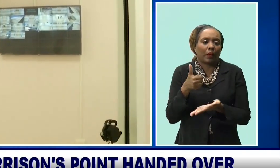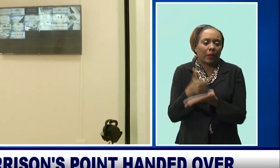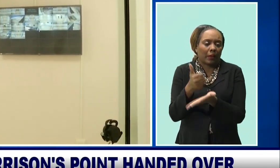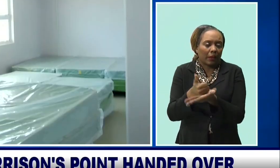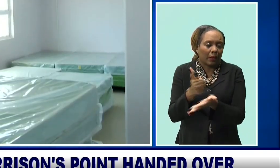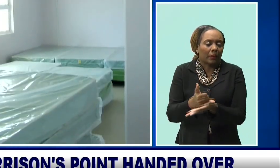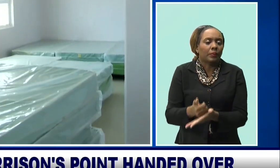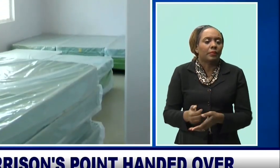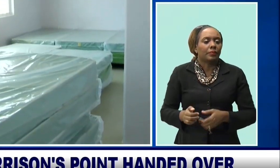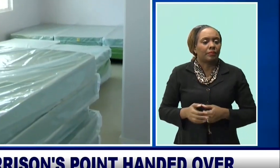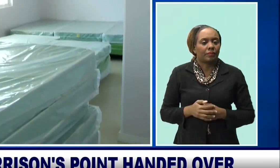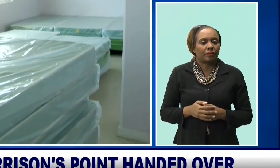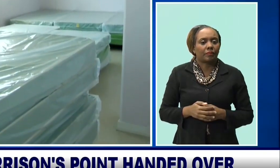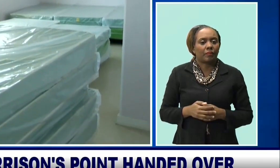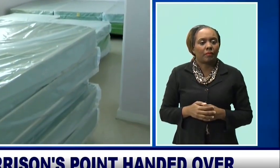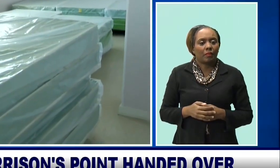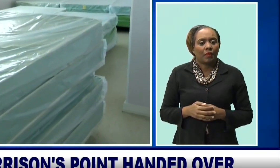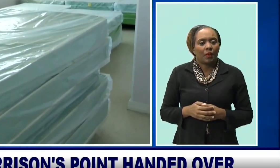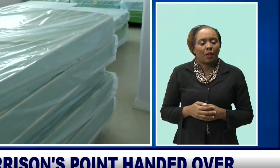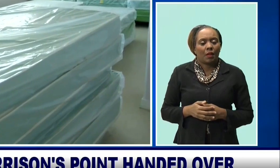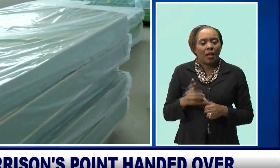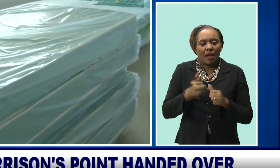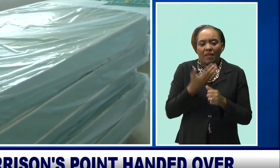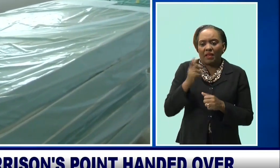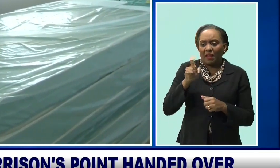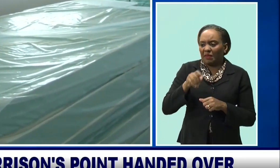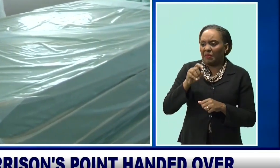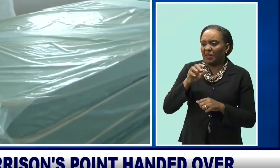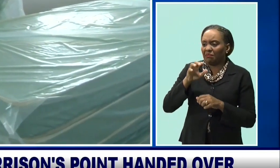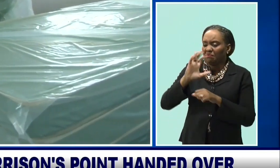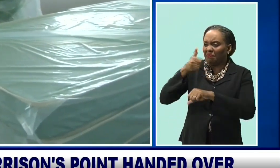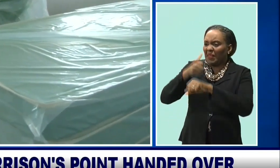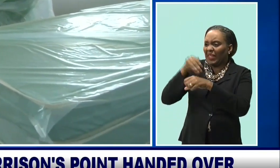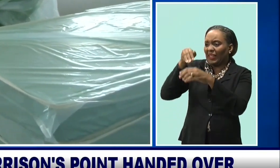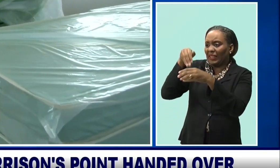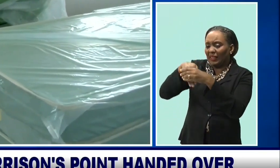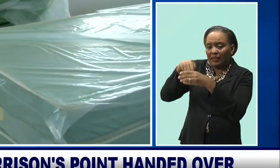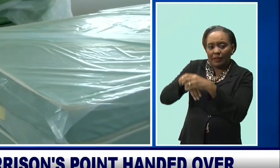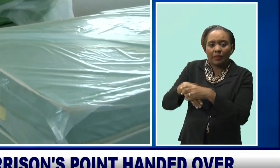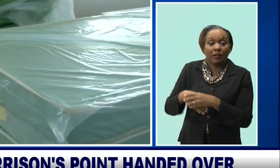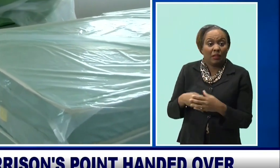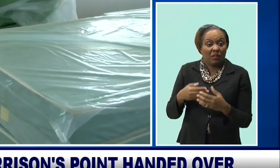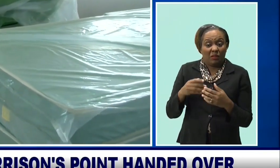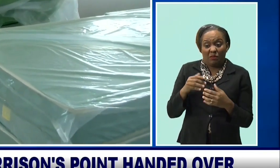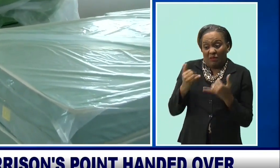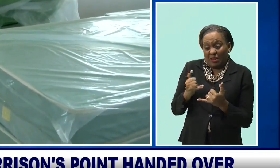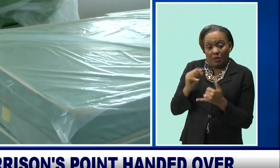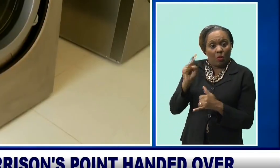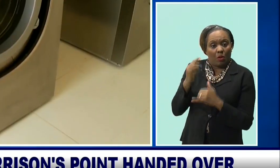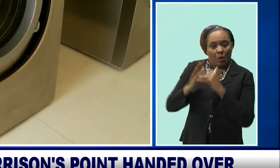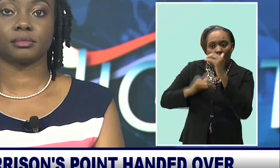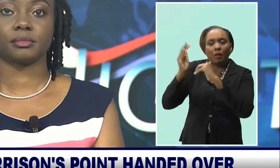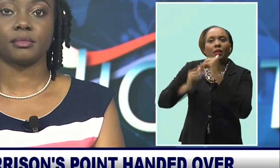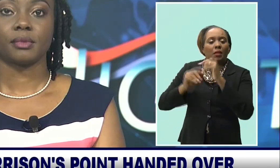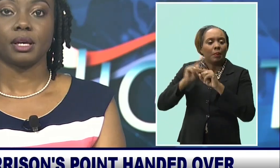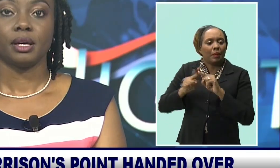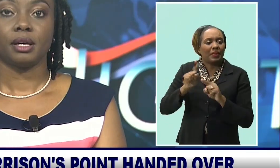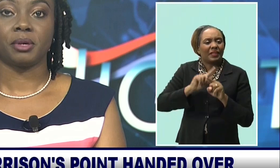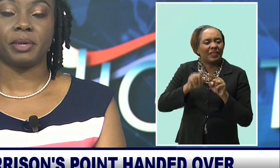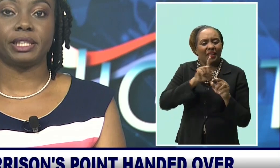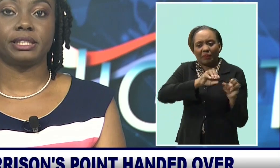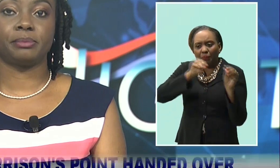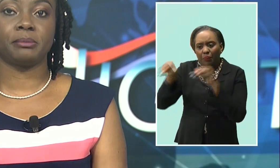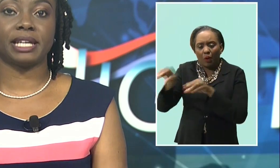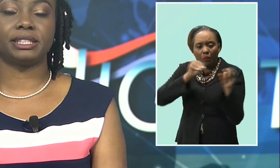up and running, because they now have to outfit it and get it ready from being buildings to a functional facility.